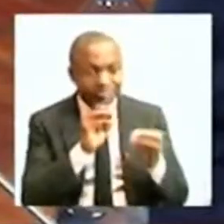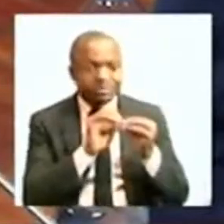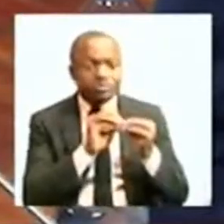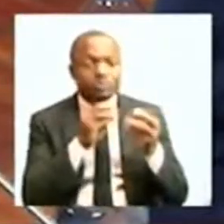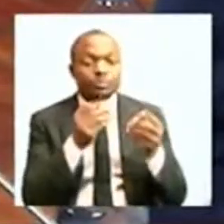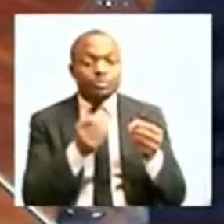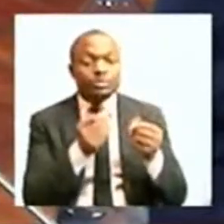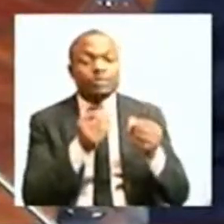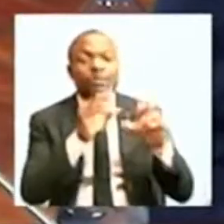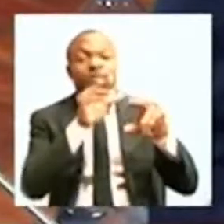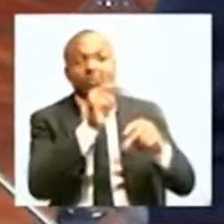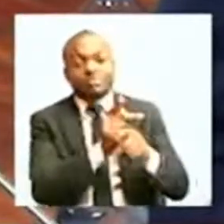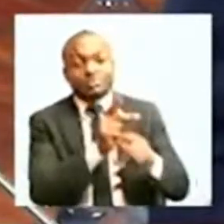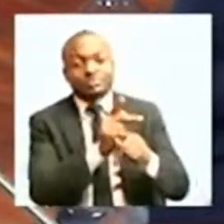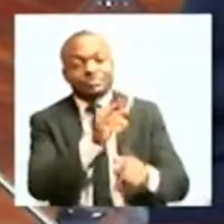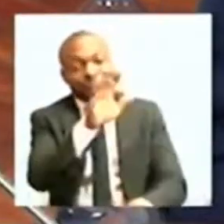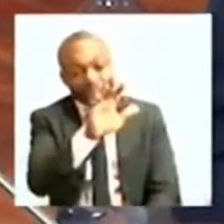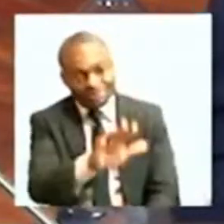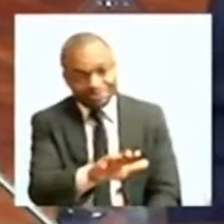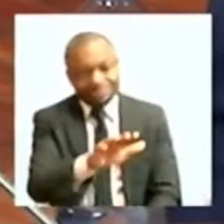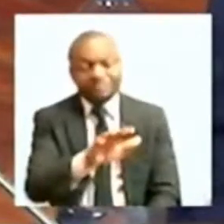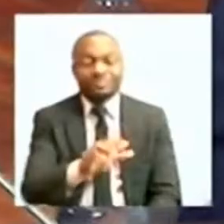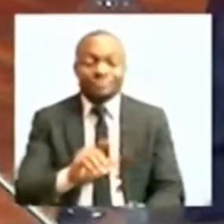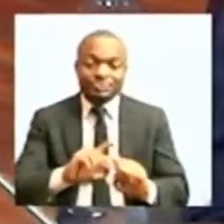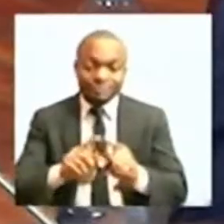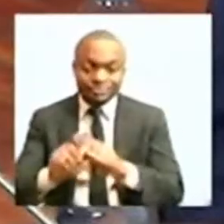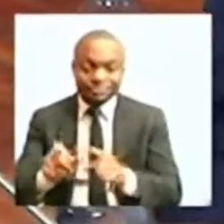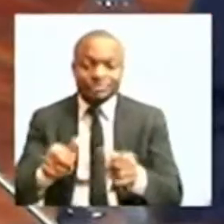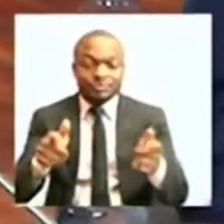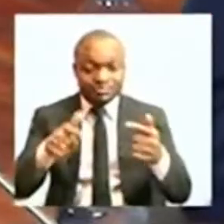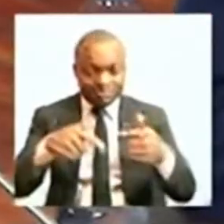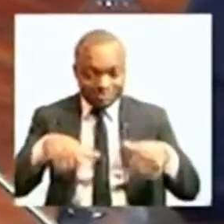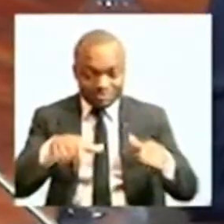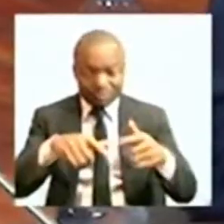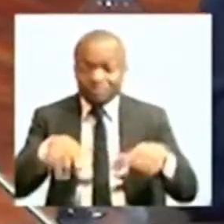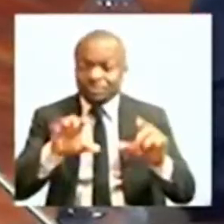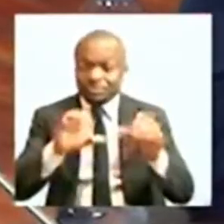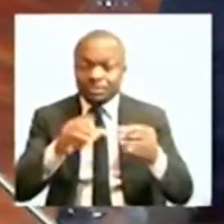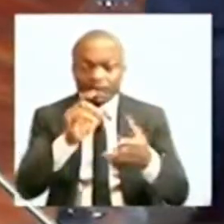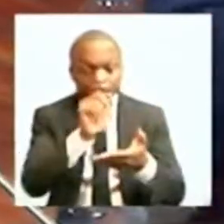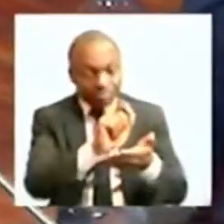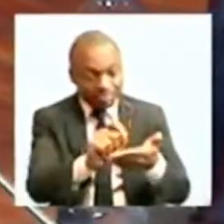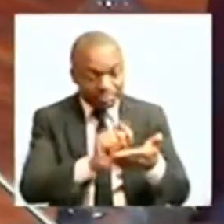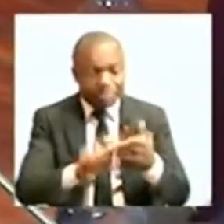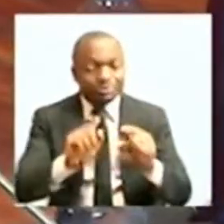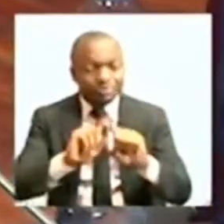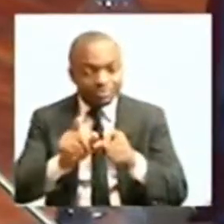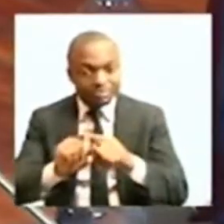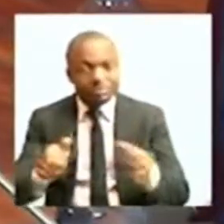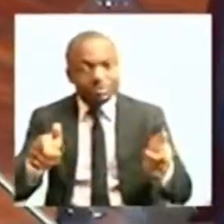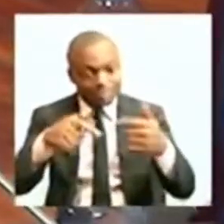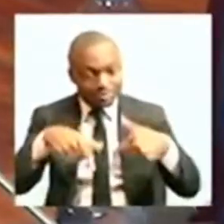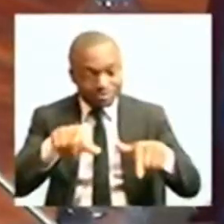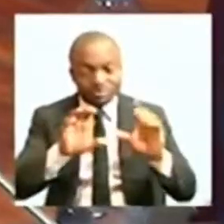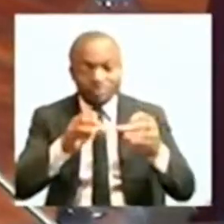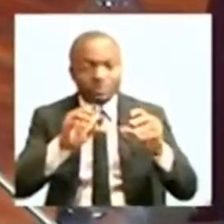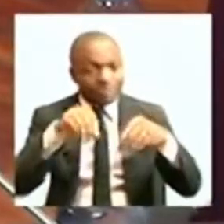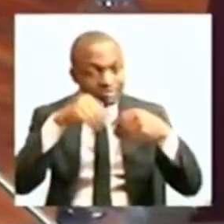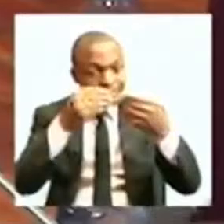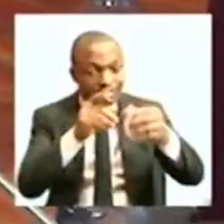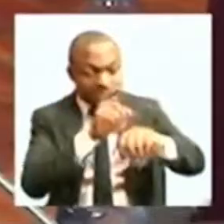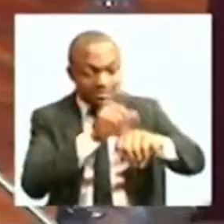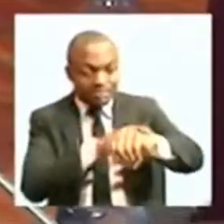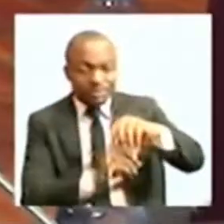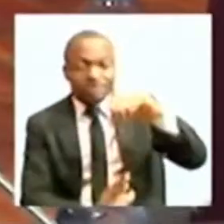sitting at the local authorities on an aggregate level. So we wrote to the local authorities, gave them a timeline to say we